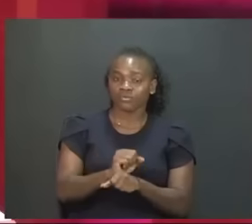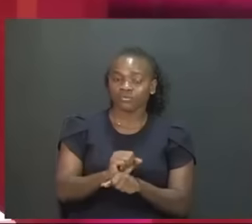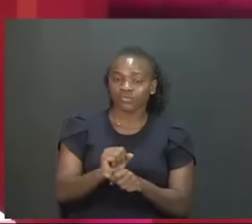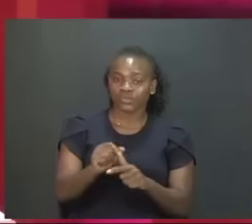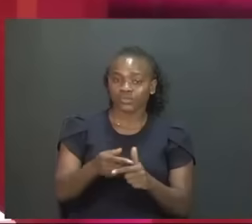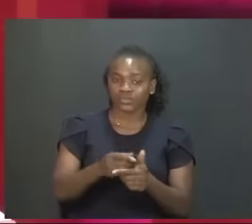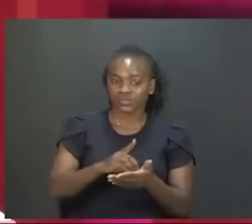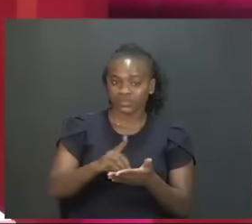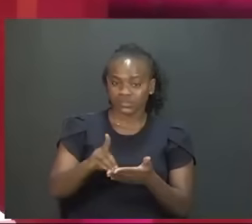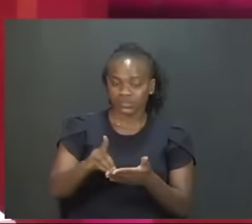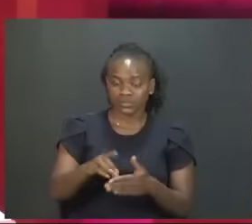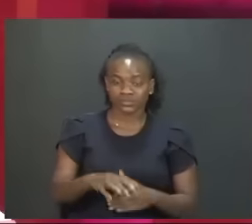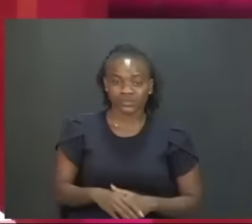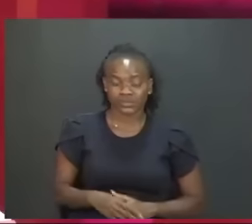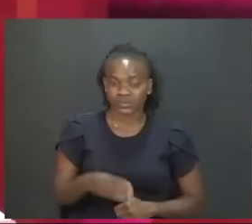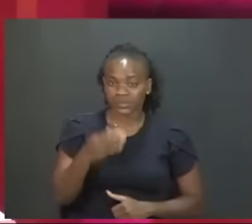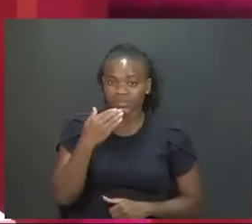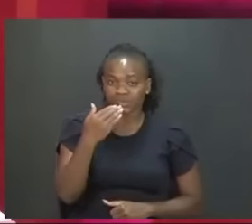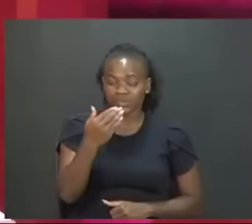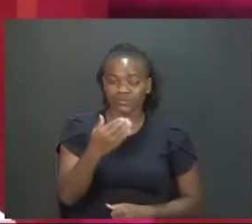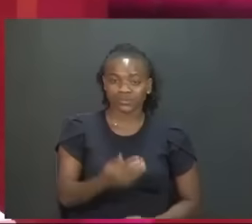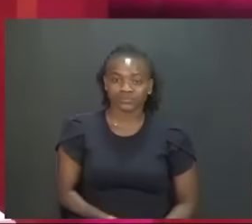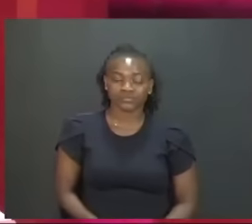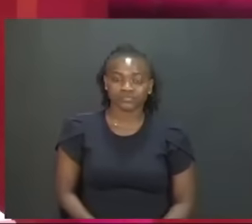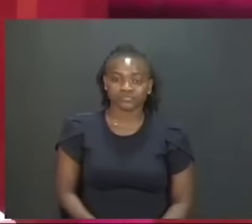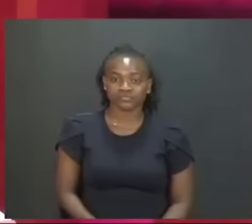taken during the week. Thank you.